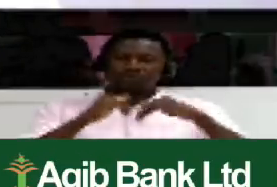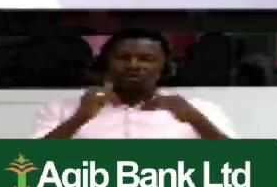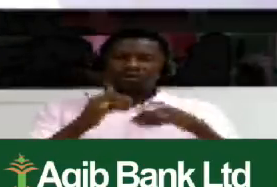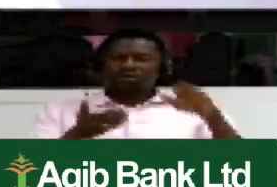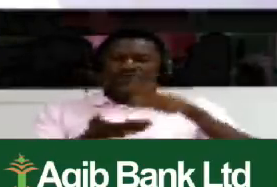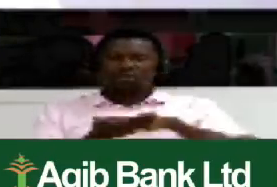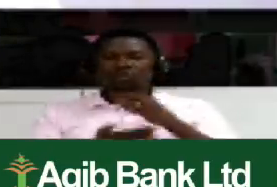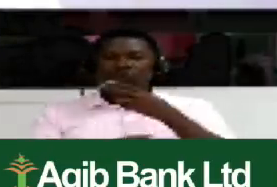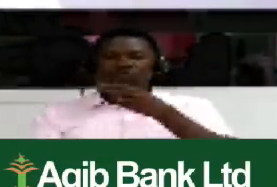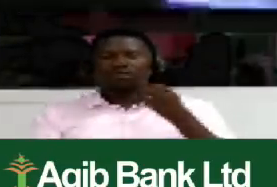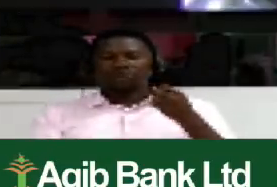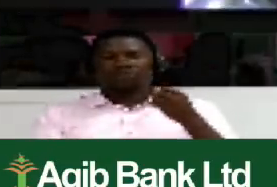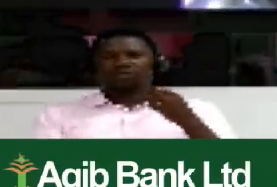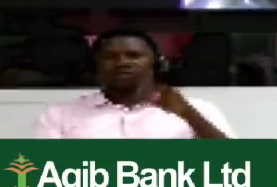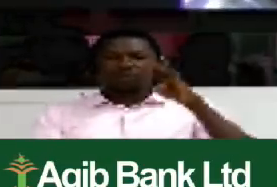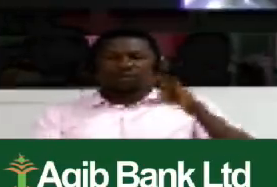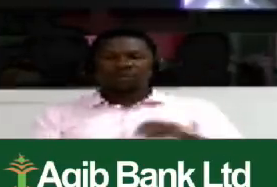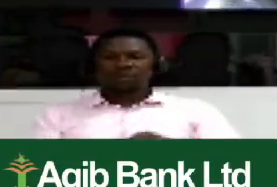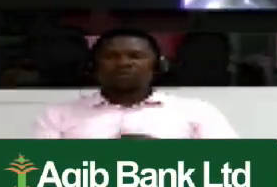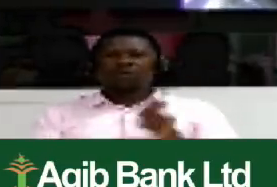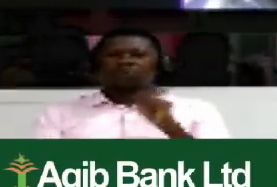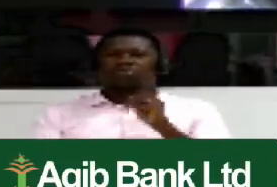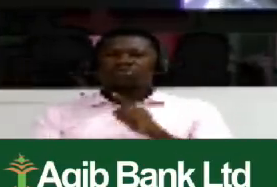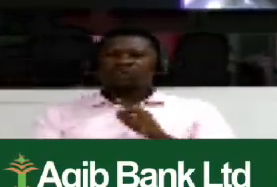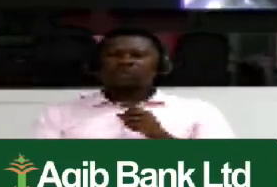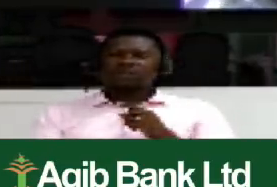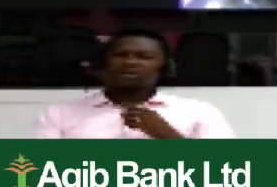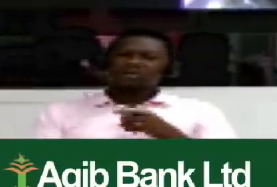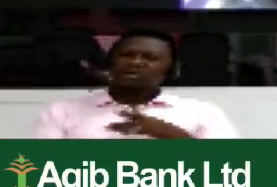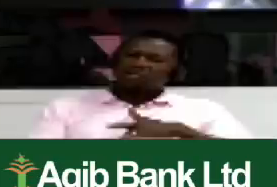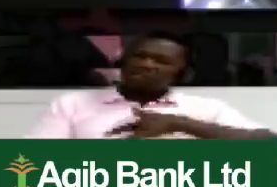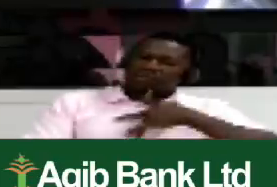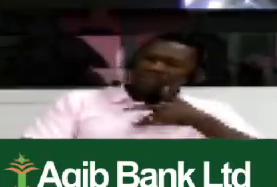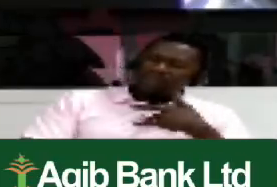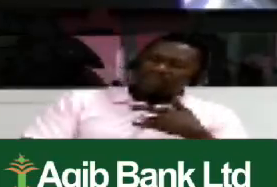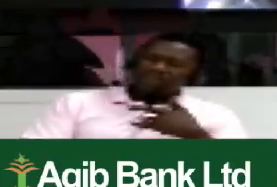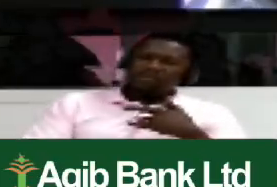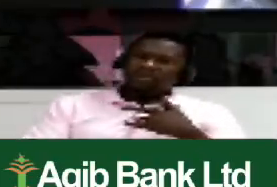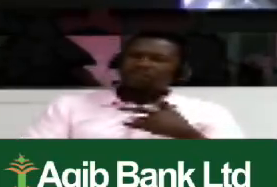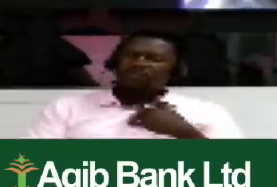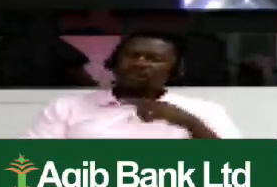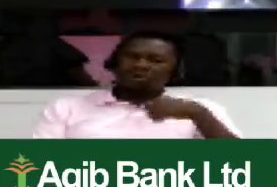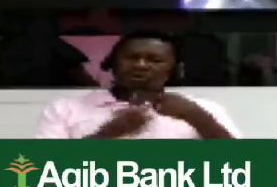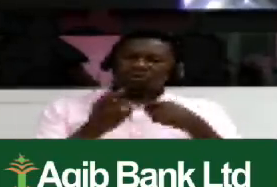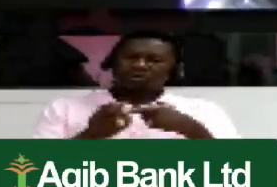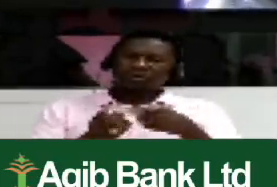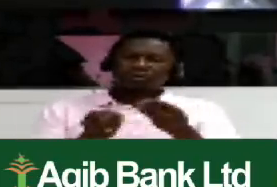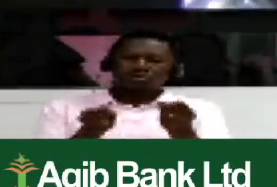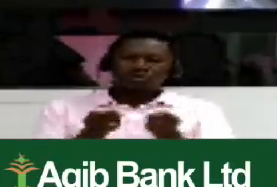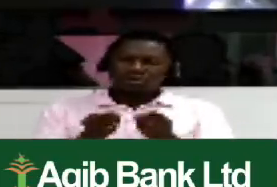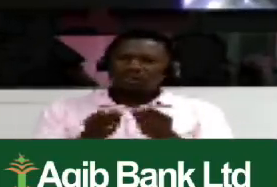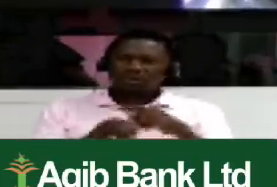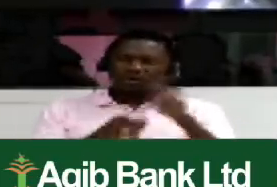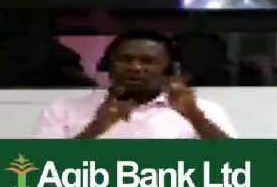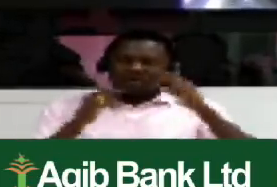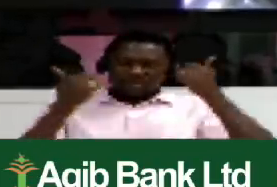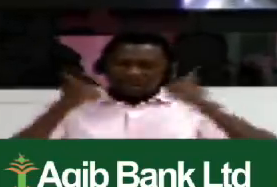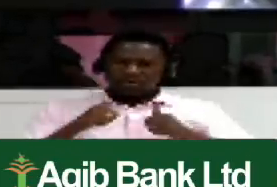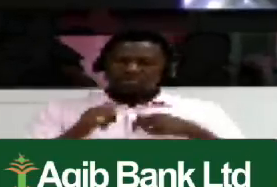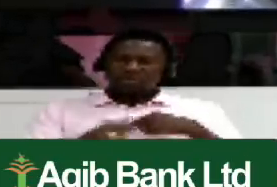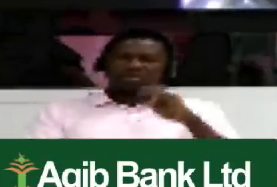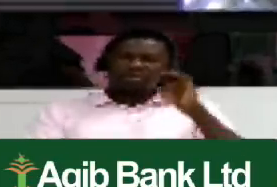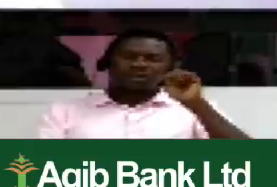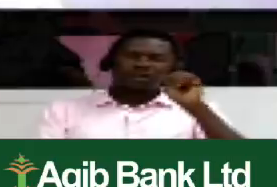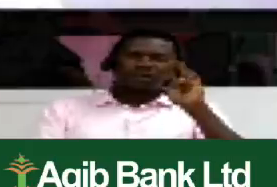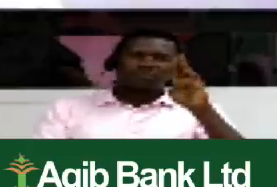mood like amongst the students as a result of what happened to Mr. Ibrahim Abari? It